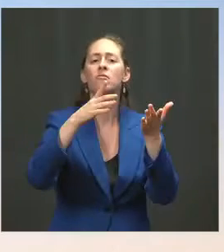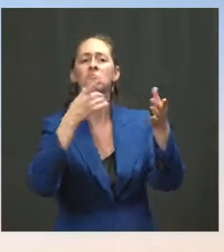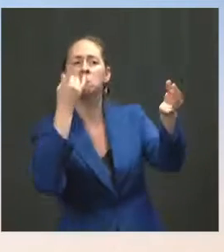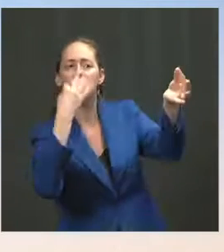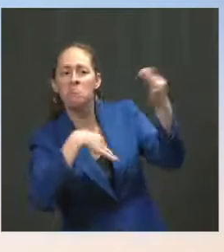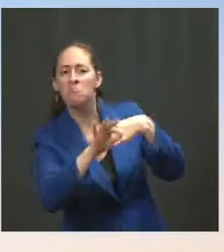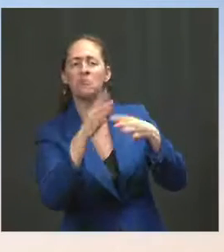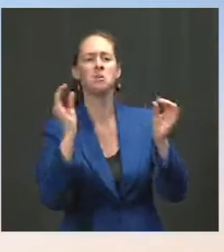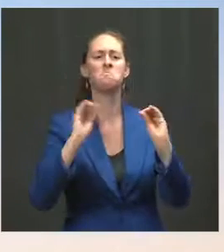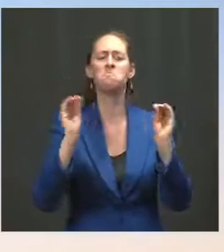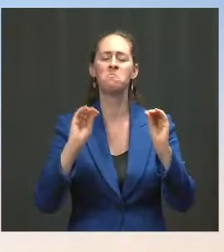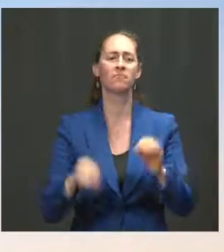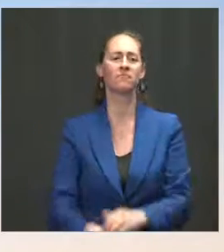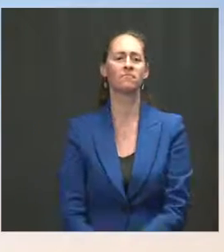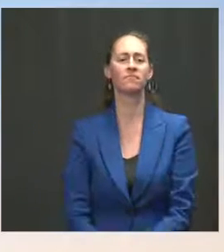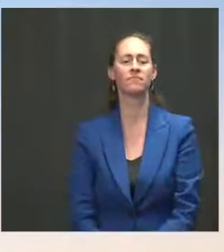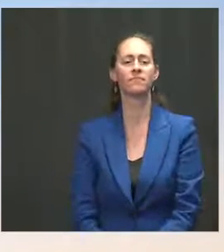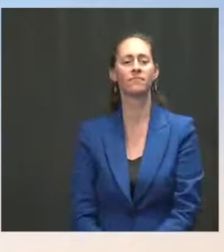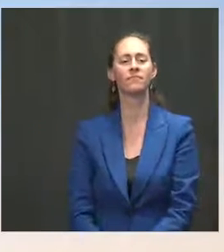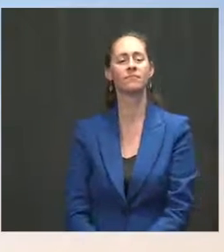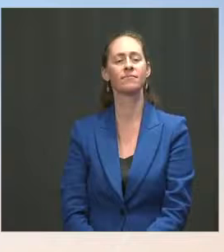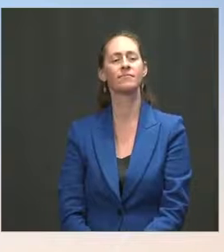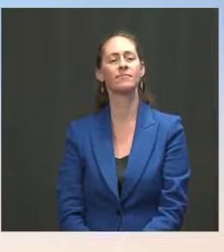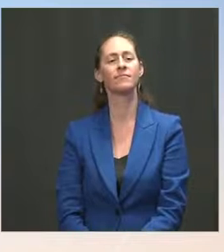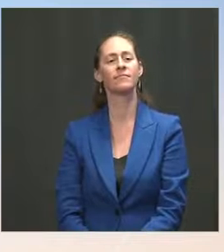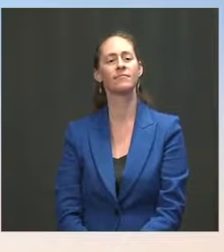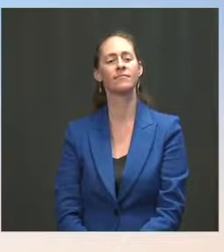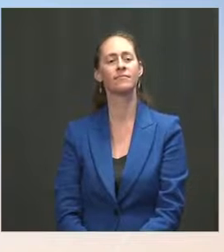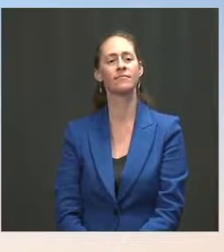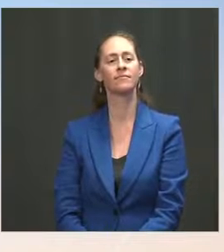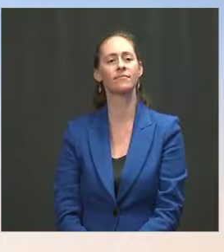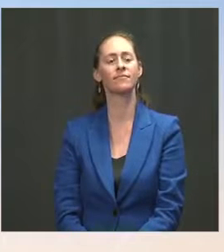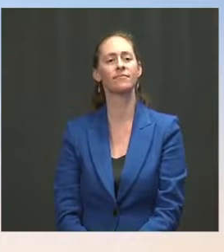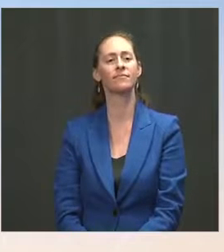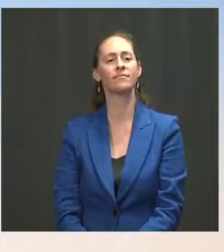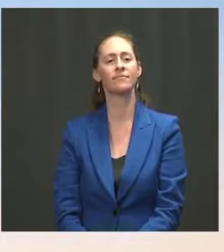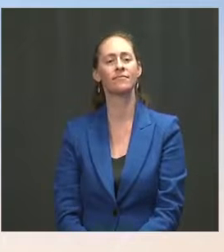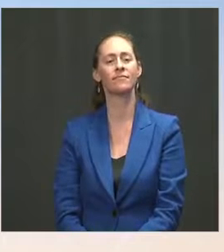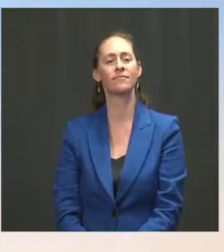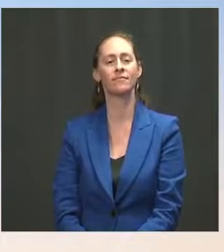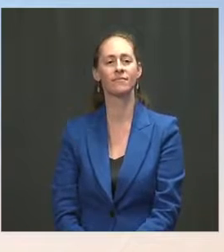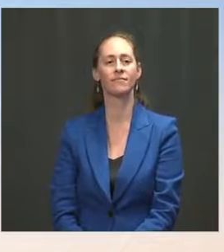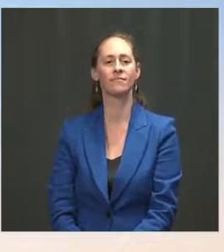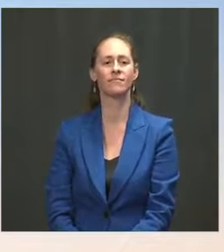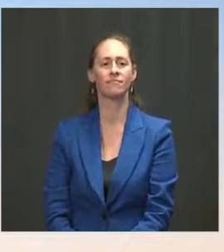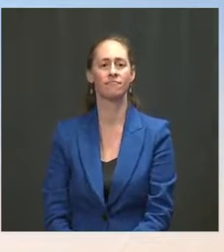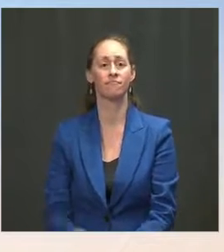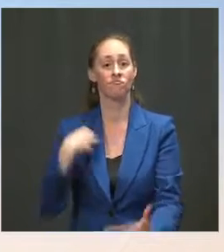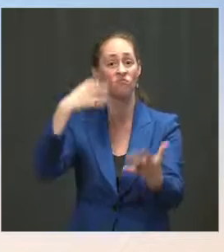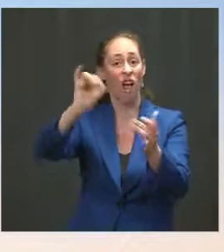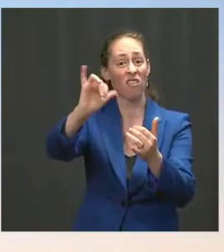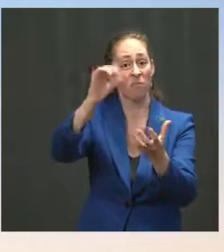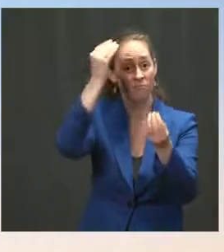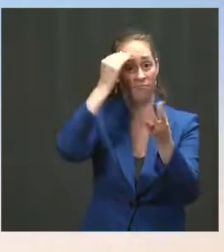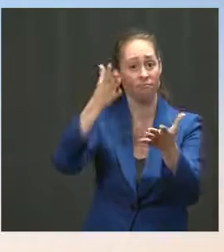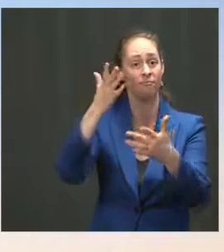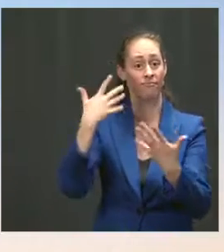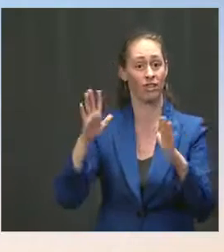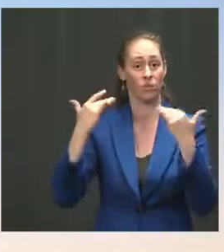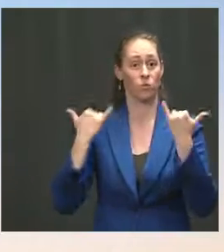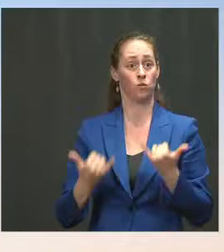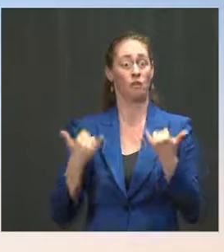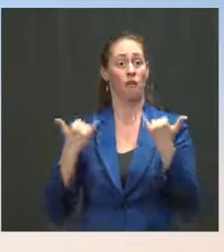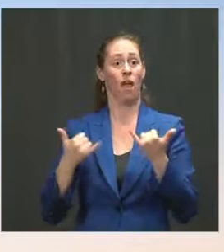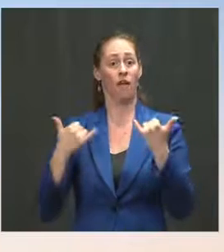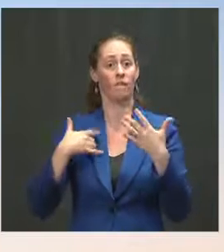with countries around the world. So, and we have also conveyed, and we have done that, and implement this already to date, that when we have extra doses, we will share those. So I